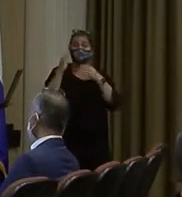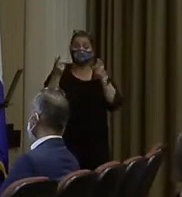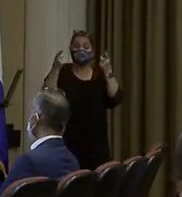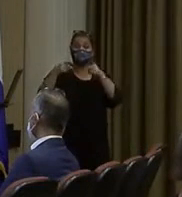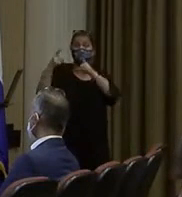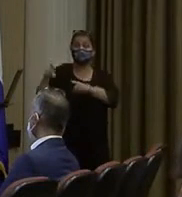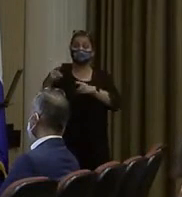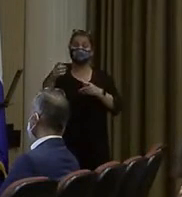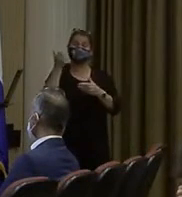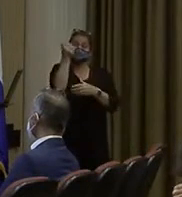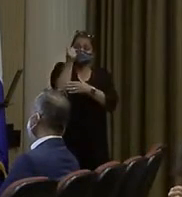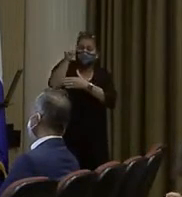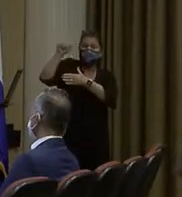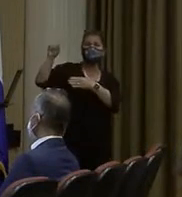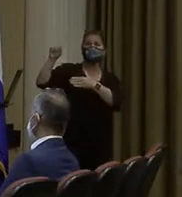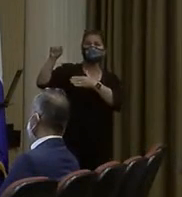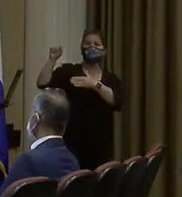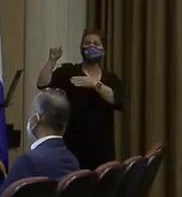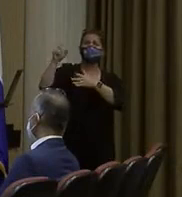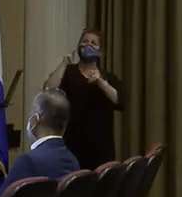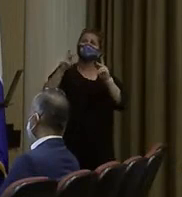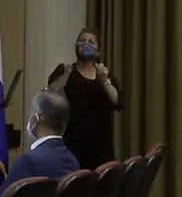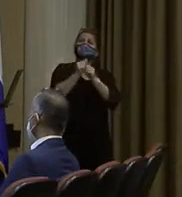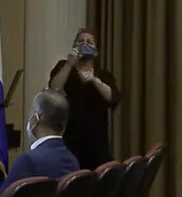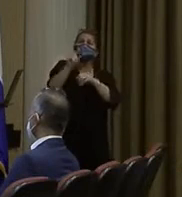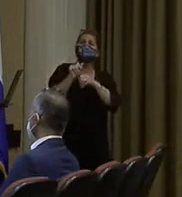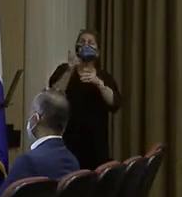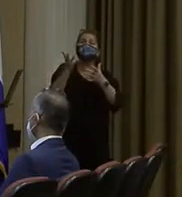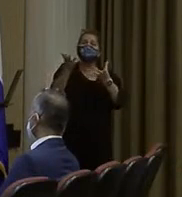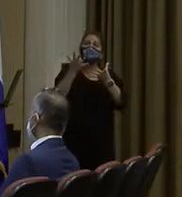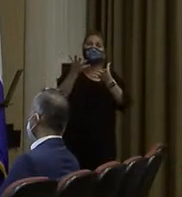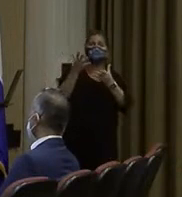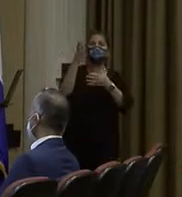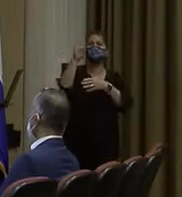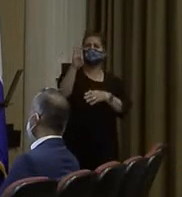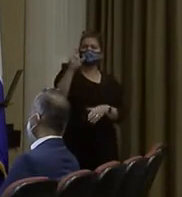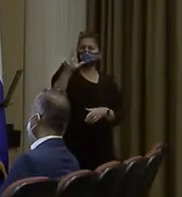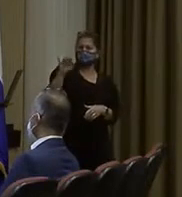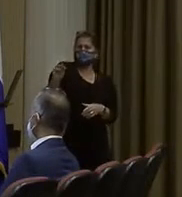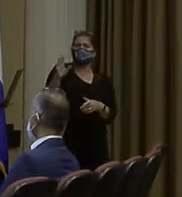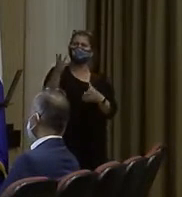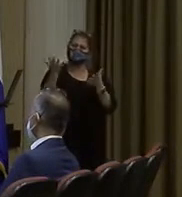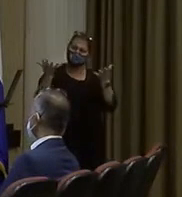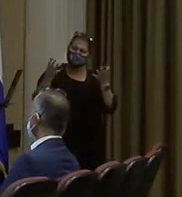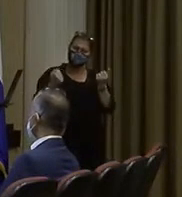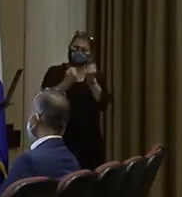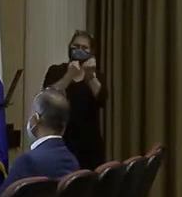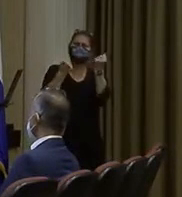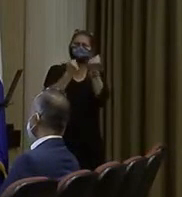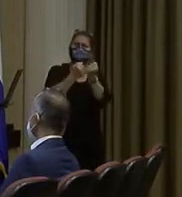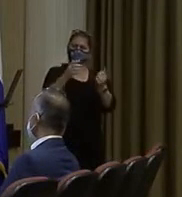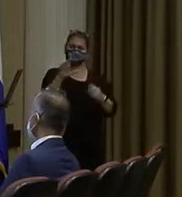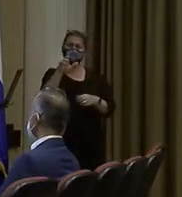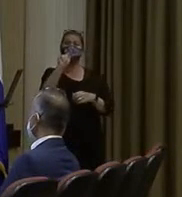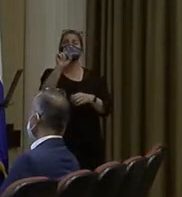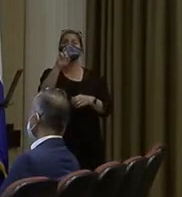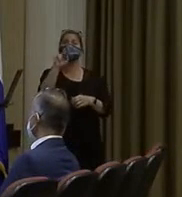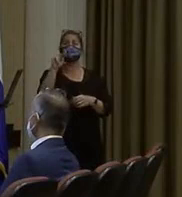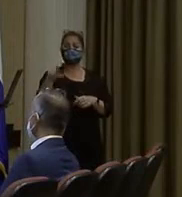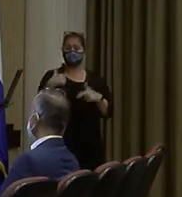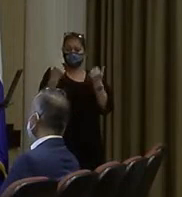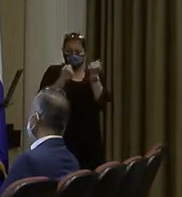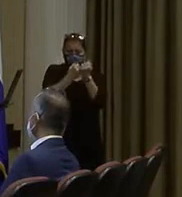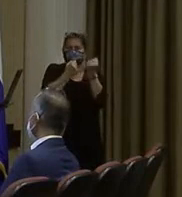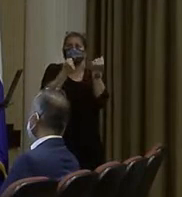mobilizations, activism, okay? People with disabilities want Black lives to matter. They want trans lives to matter. But if